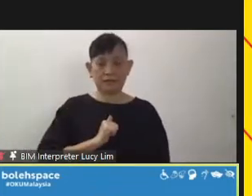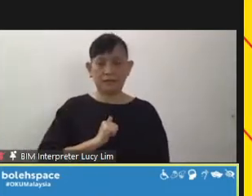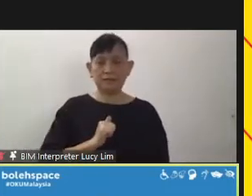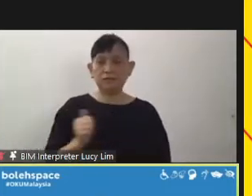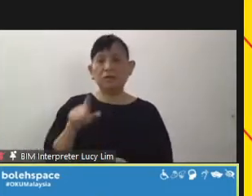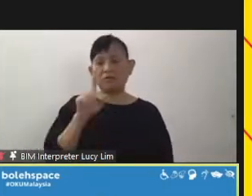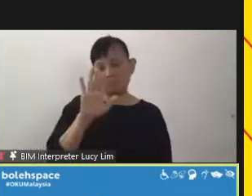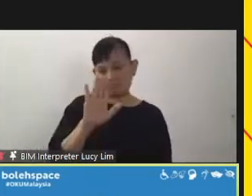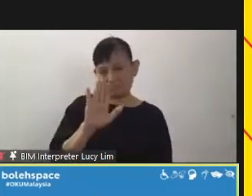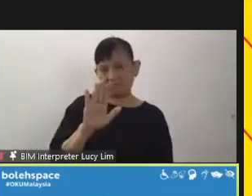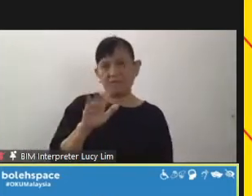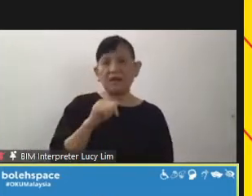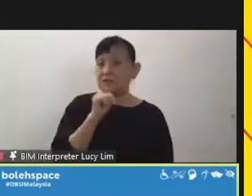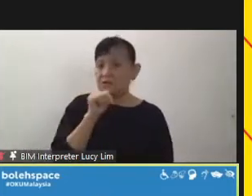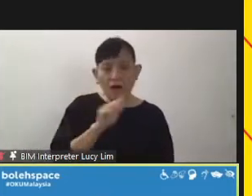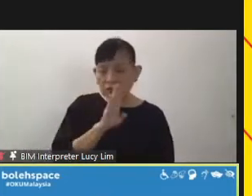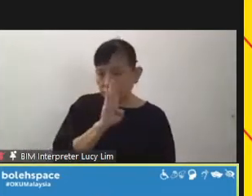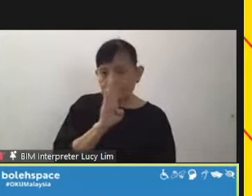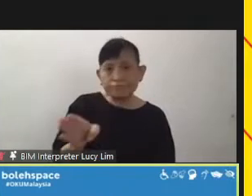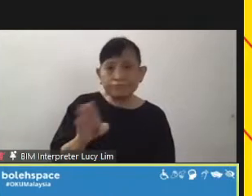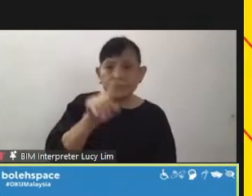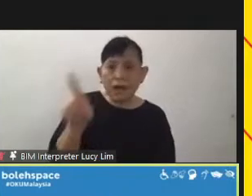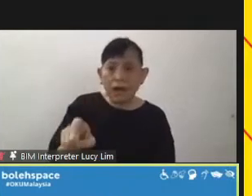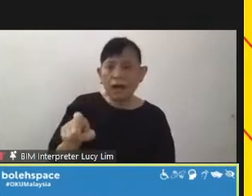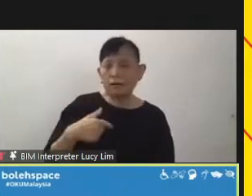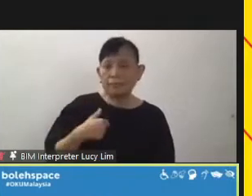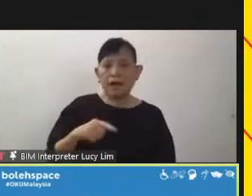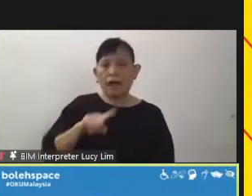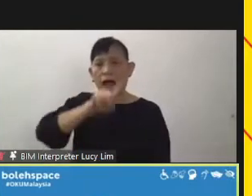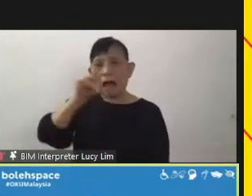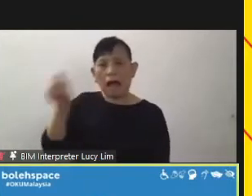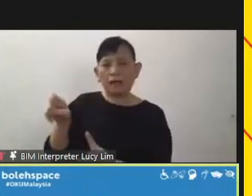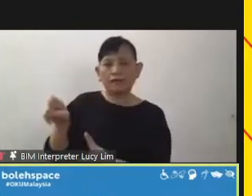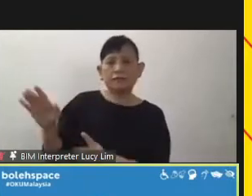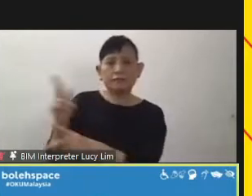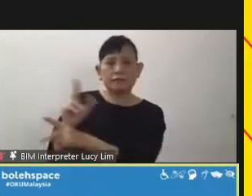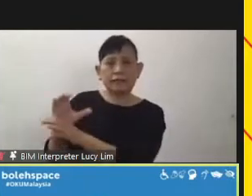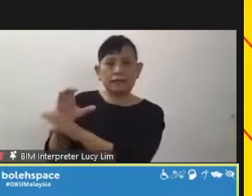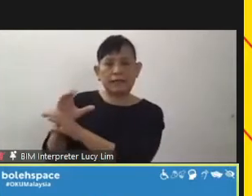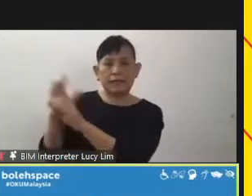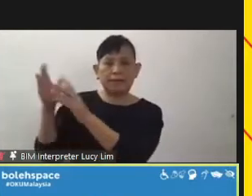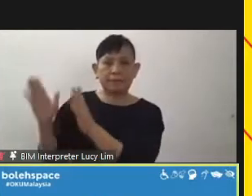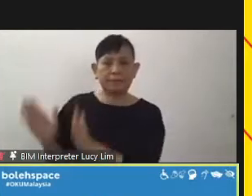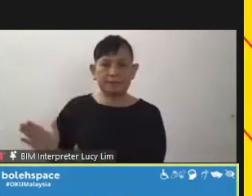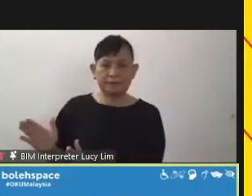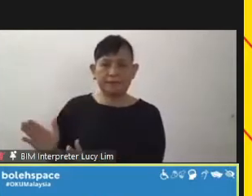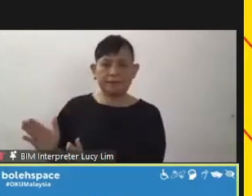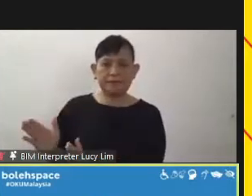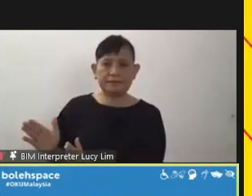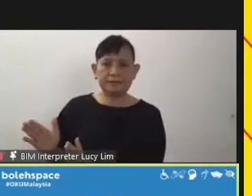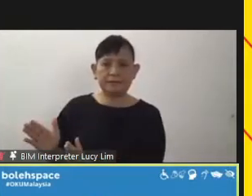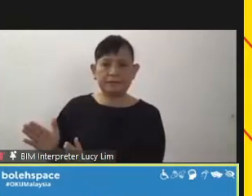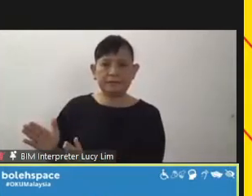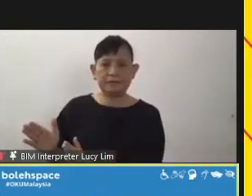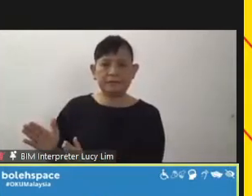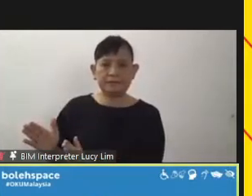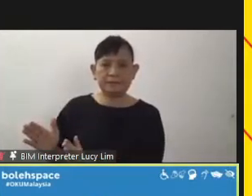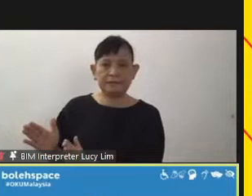of the story that I got from my friends, he said that basically